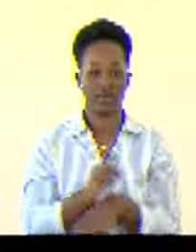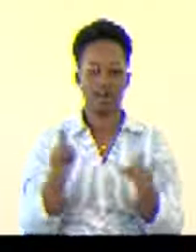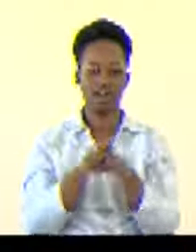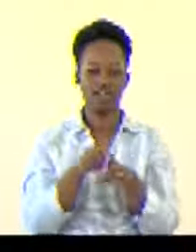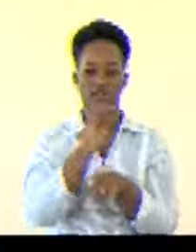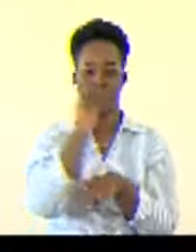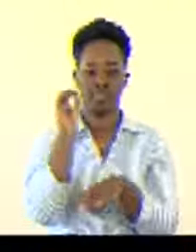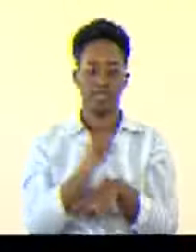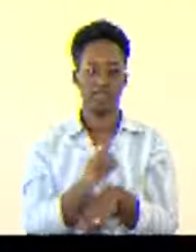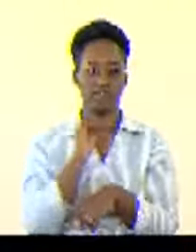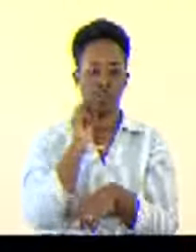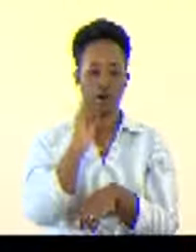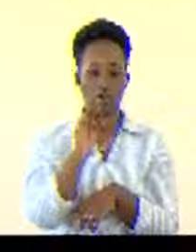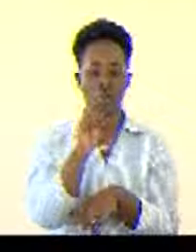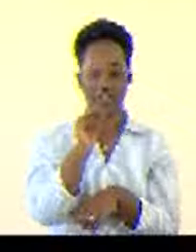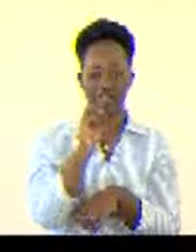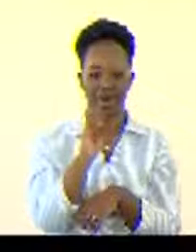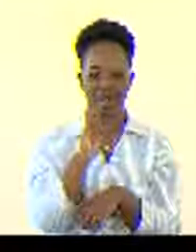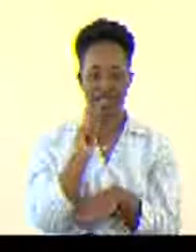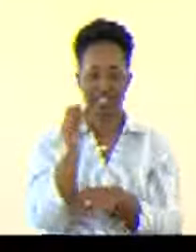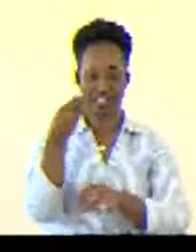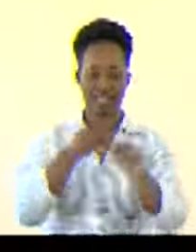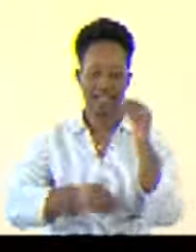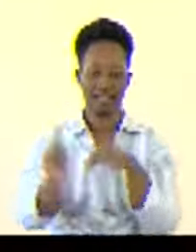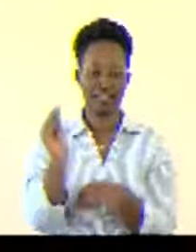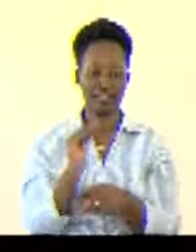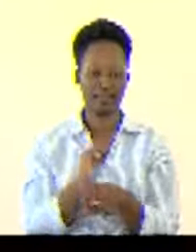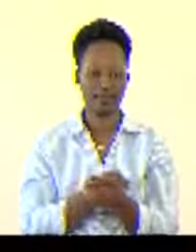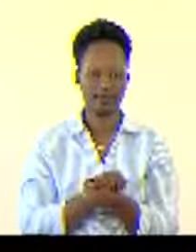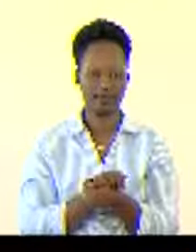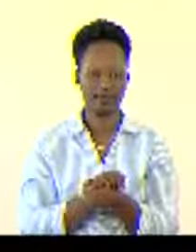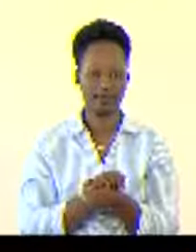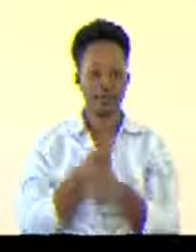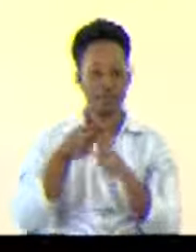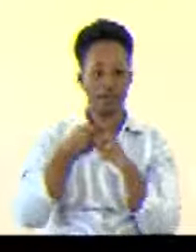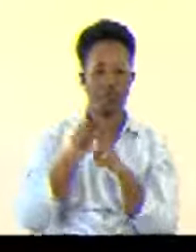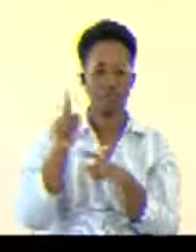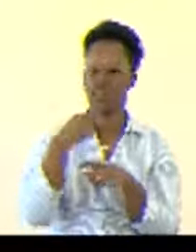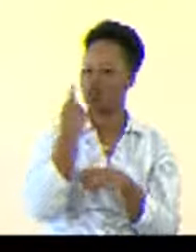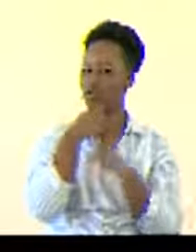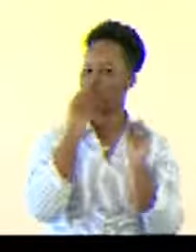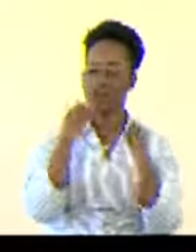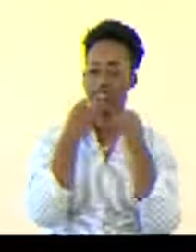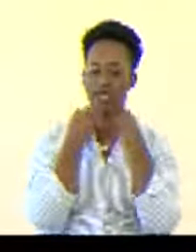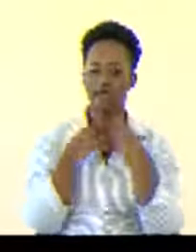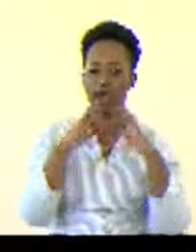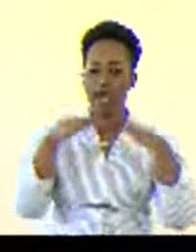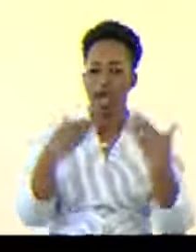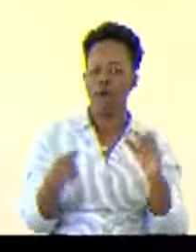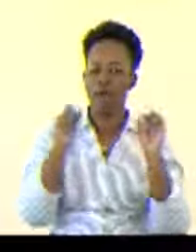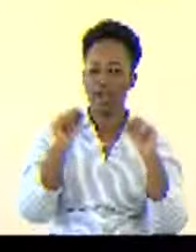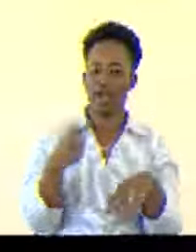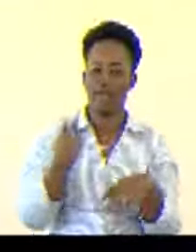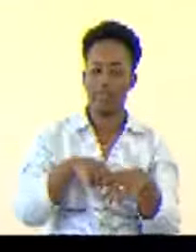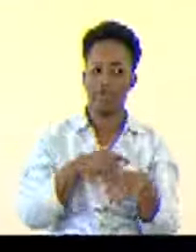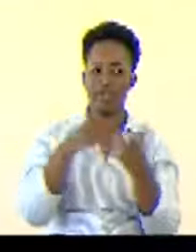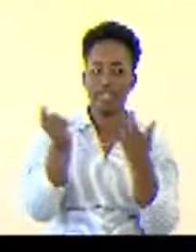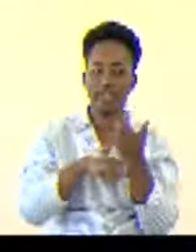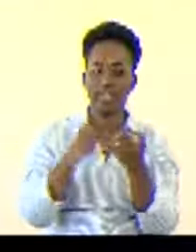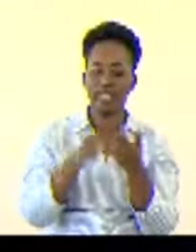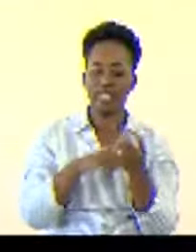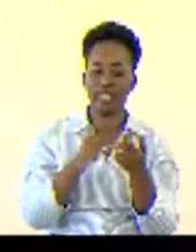percentage of net sales. Therefore, from this, who can tell me how can we calculate the margin